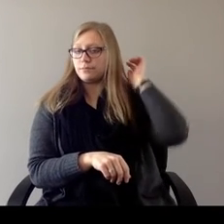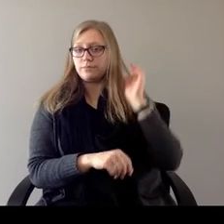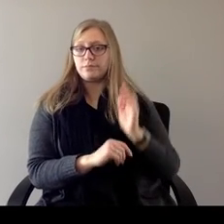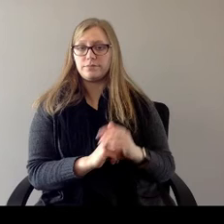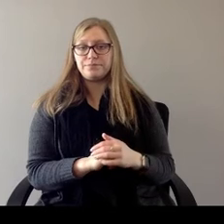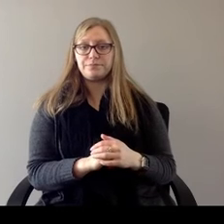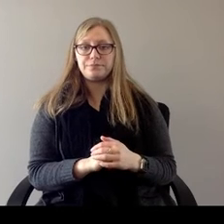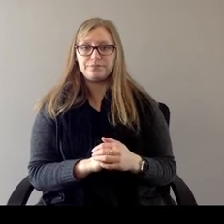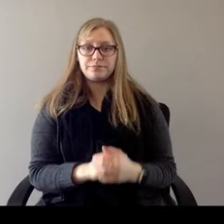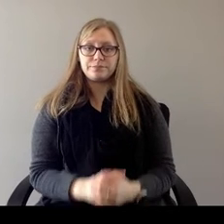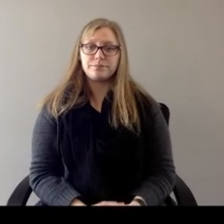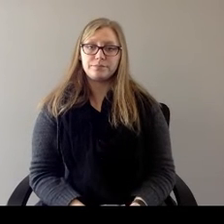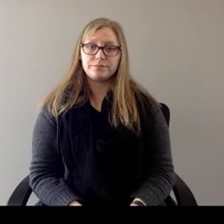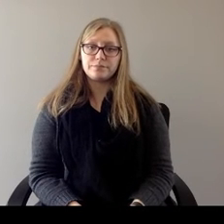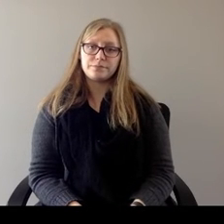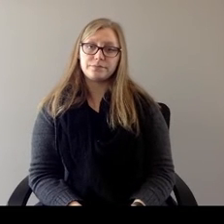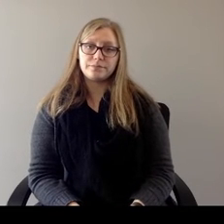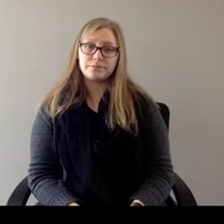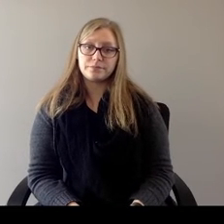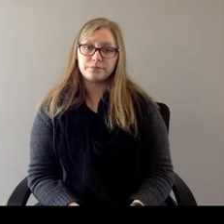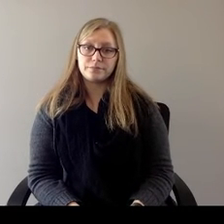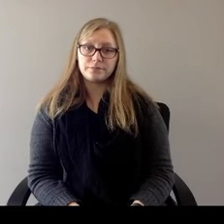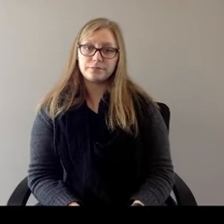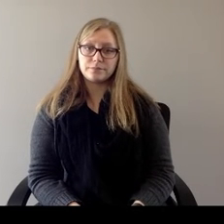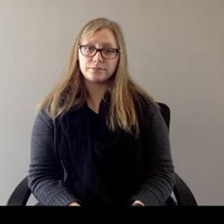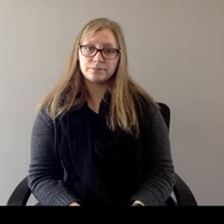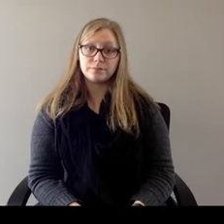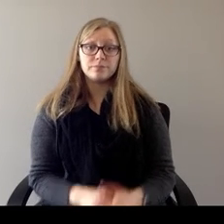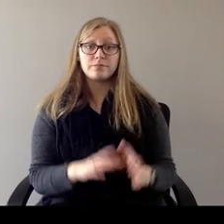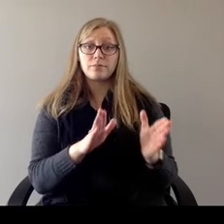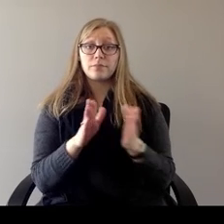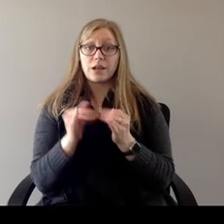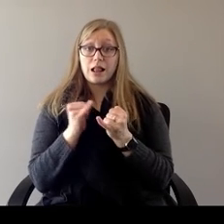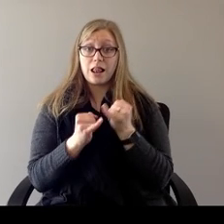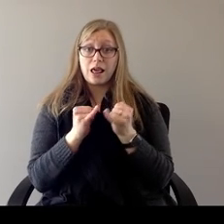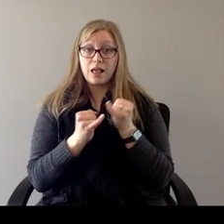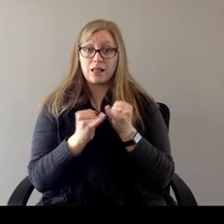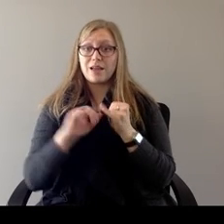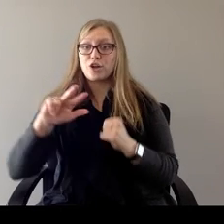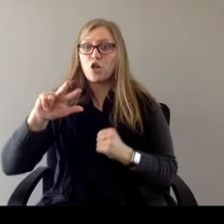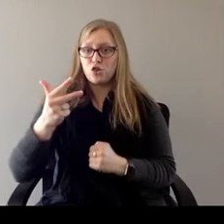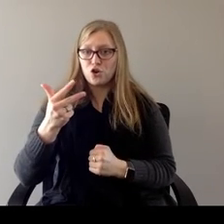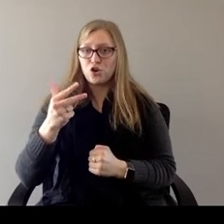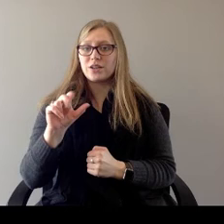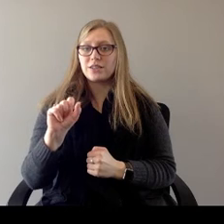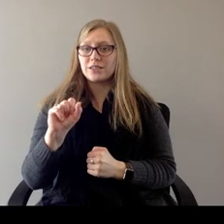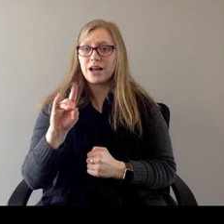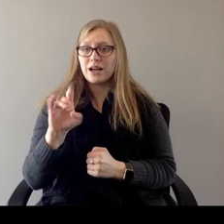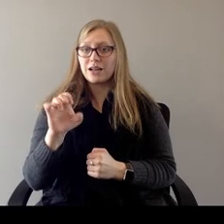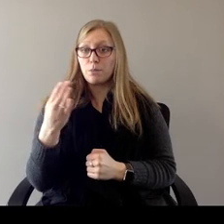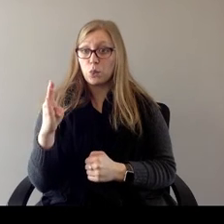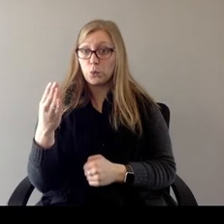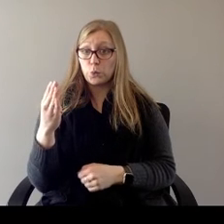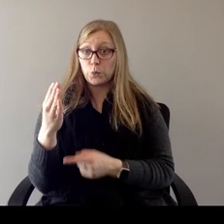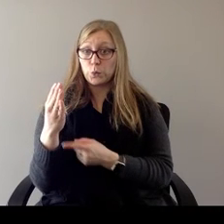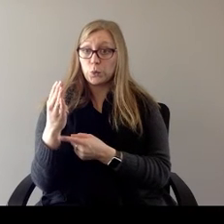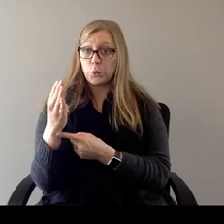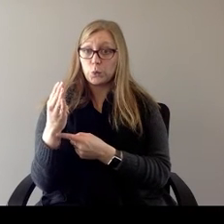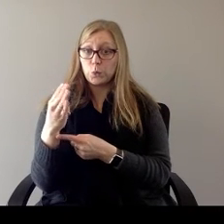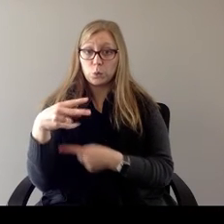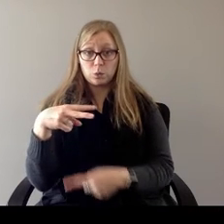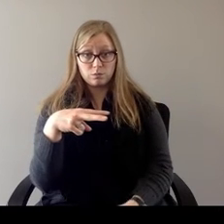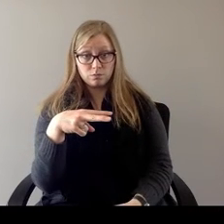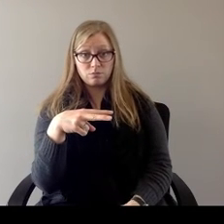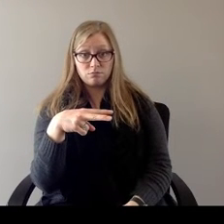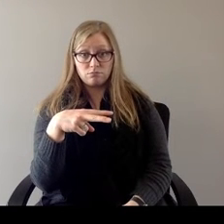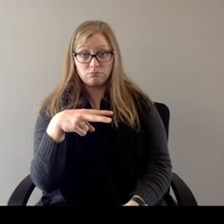angle WZV. And then the last bit is the third side, which is in blue. So we can see that